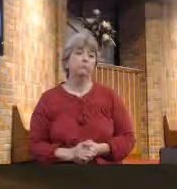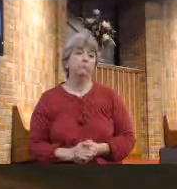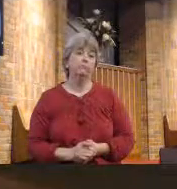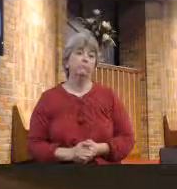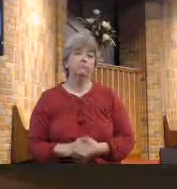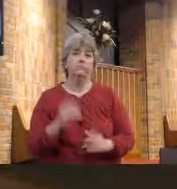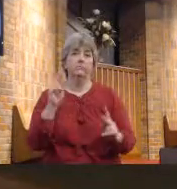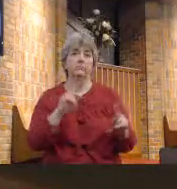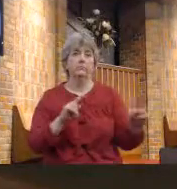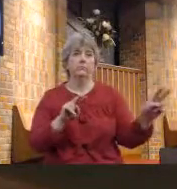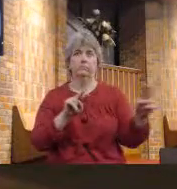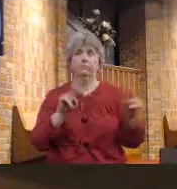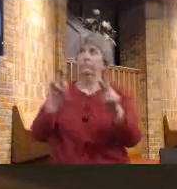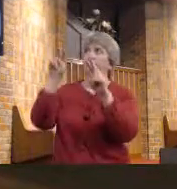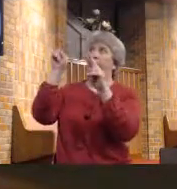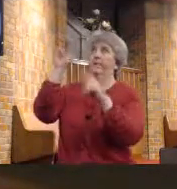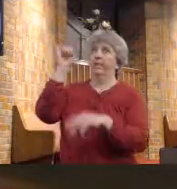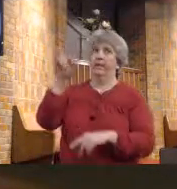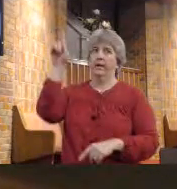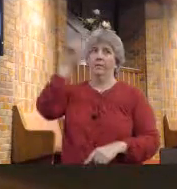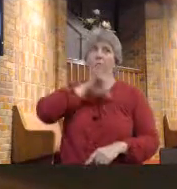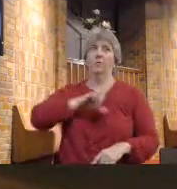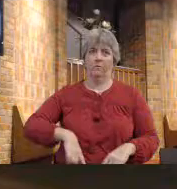And the people say, the Lord, he is God.